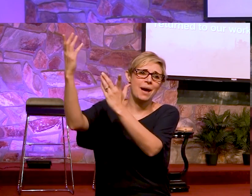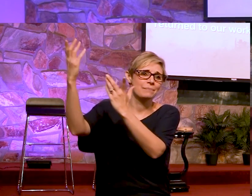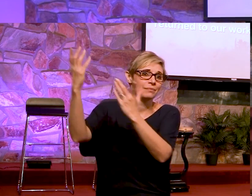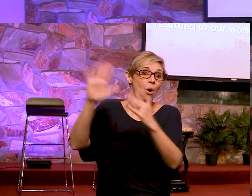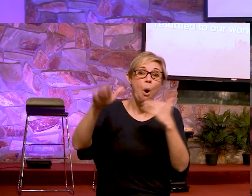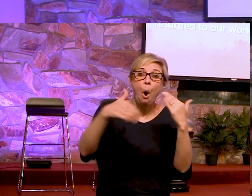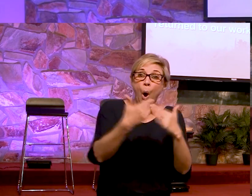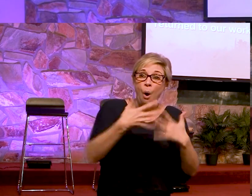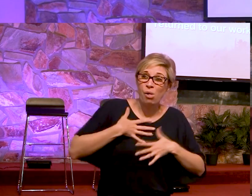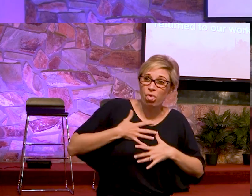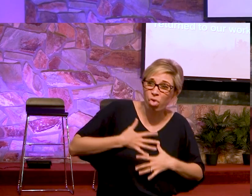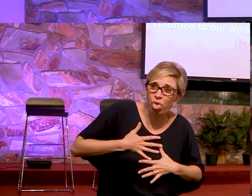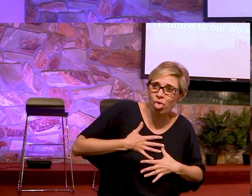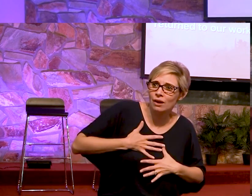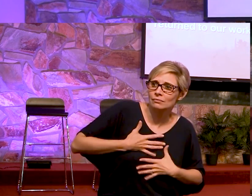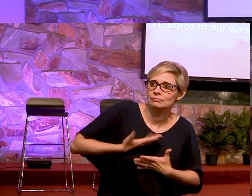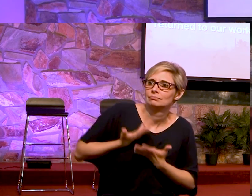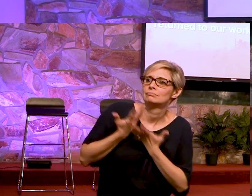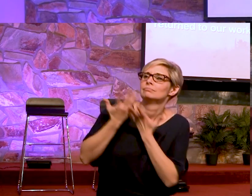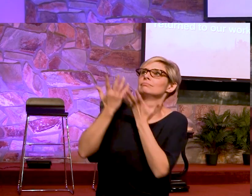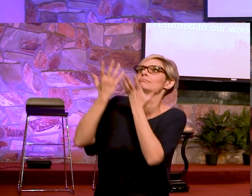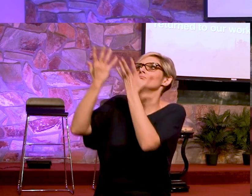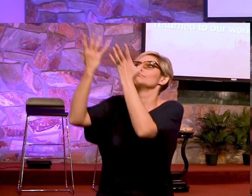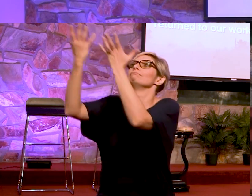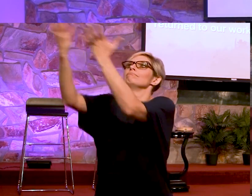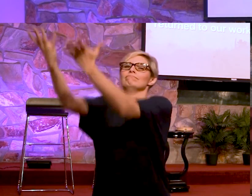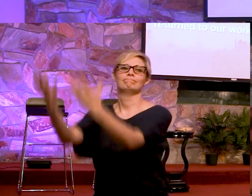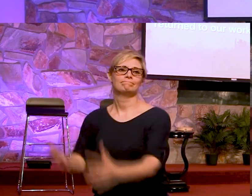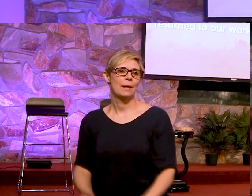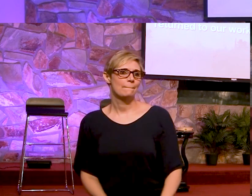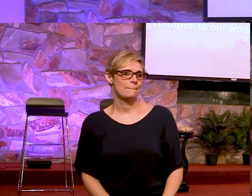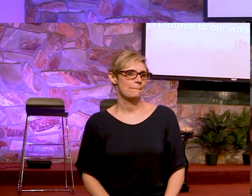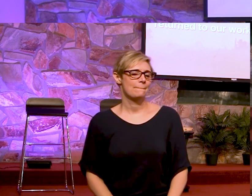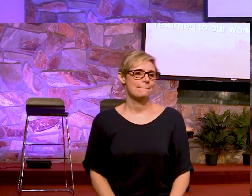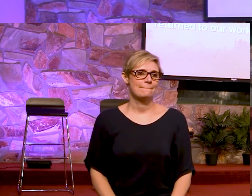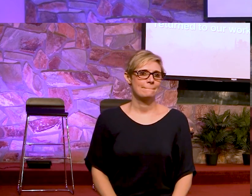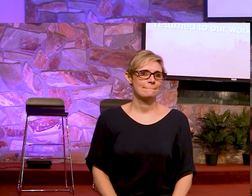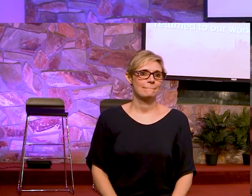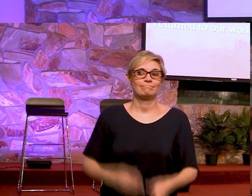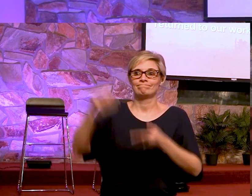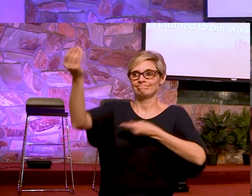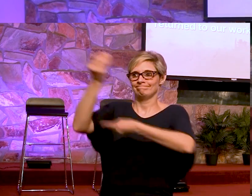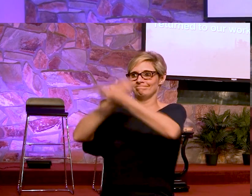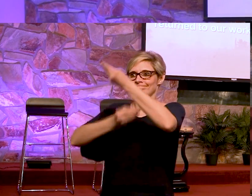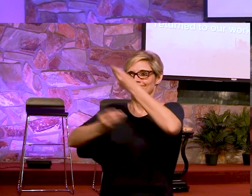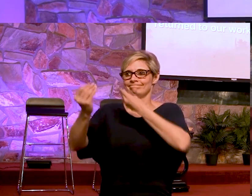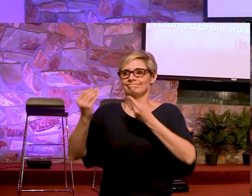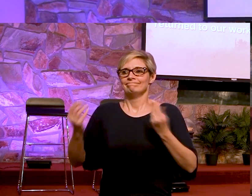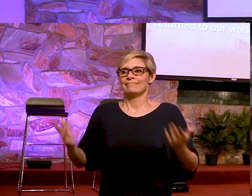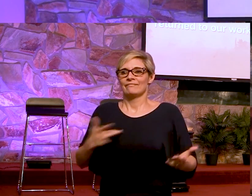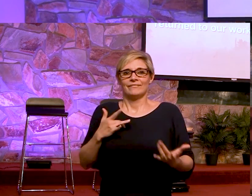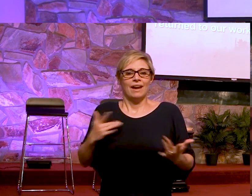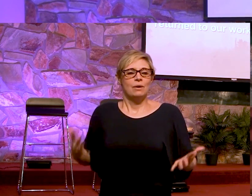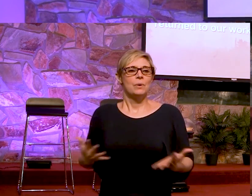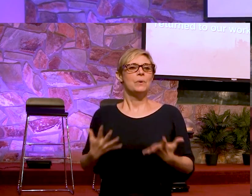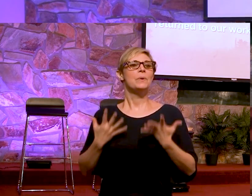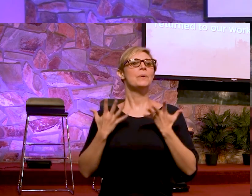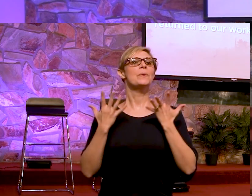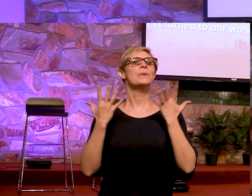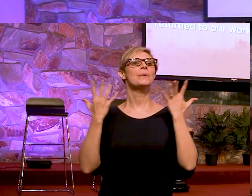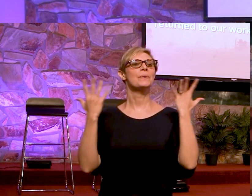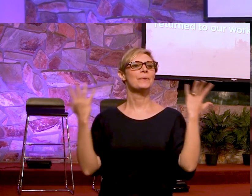Bring your discouragement to Him and exchange that for His encouragement.